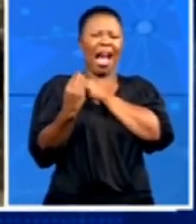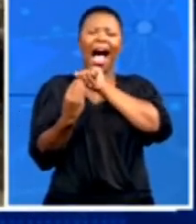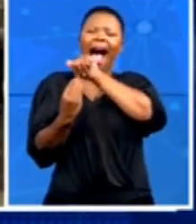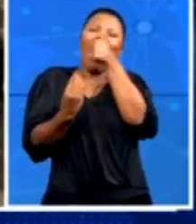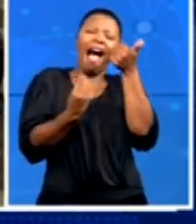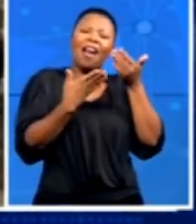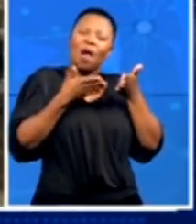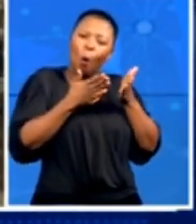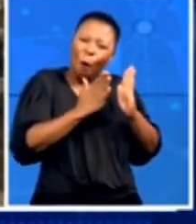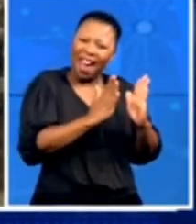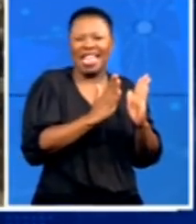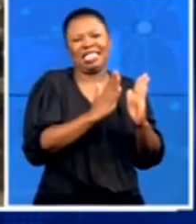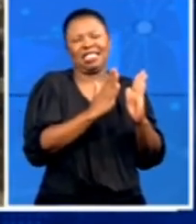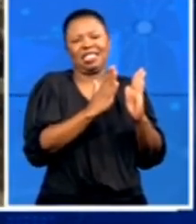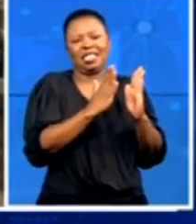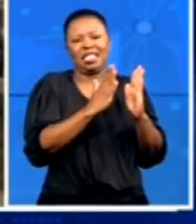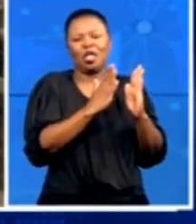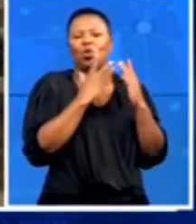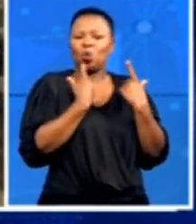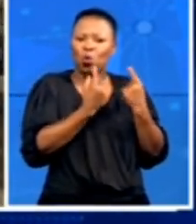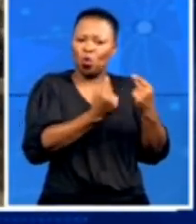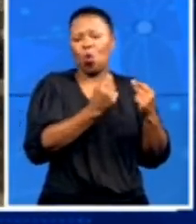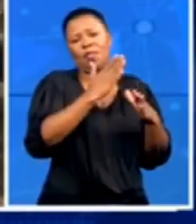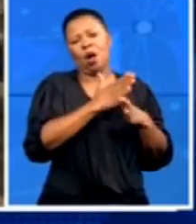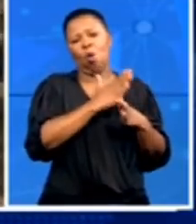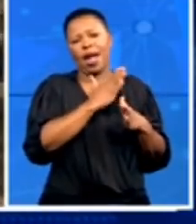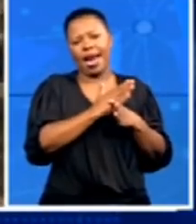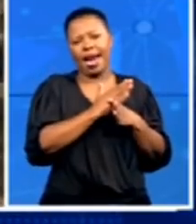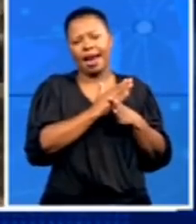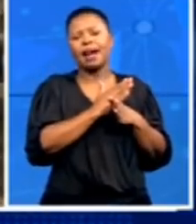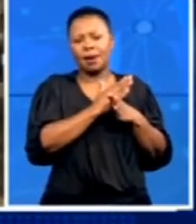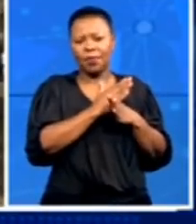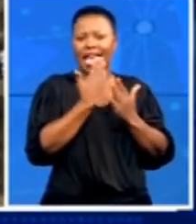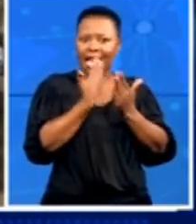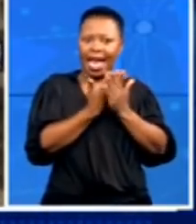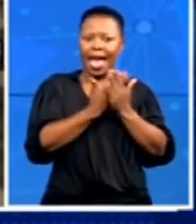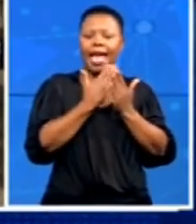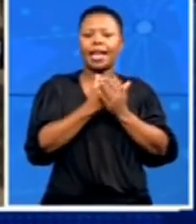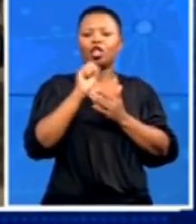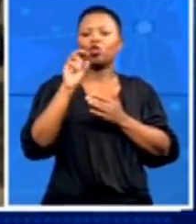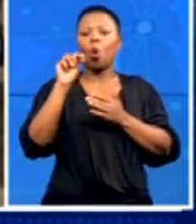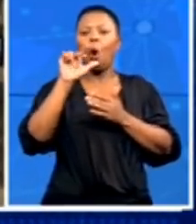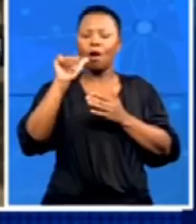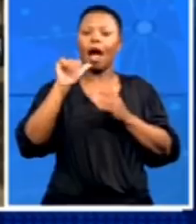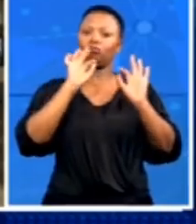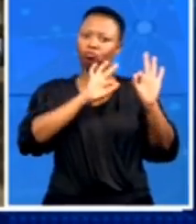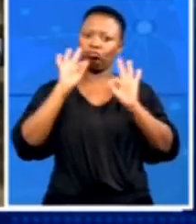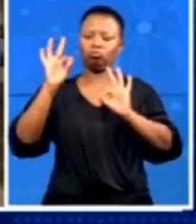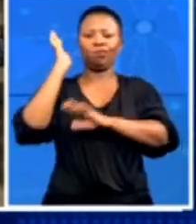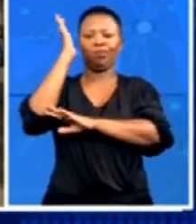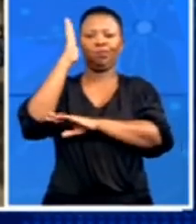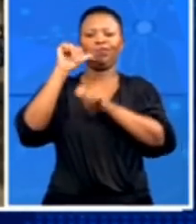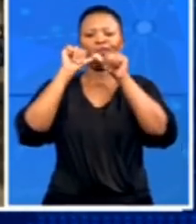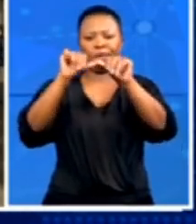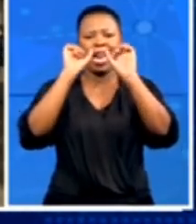accommodation so that we do have a State of the Nation address. Yes. I fully understand that it is still early in